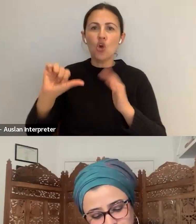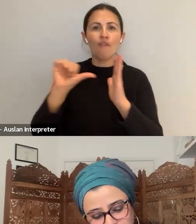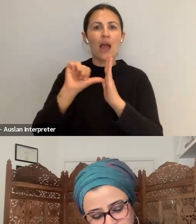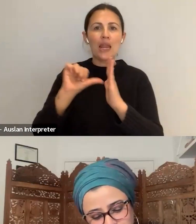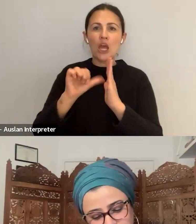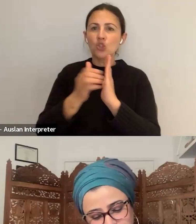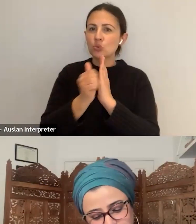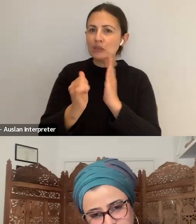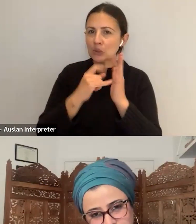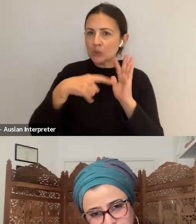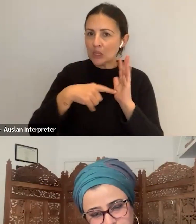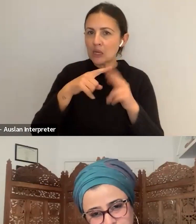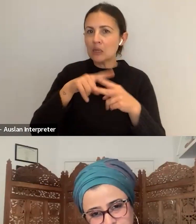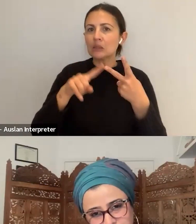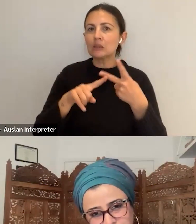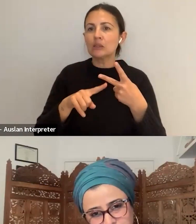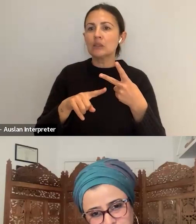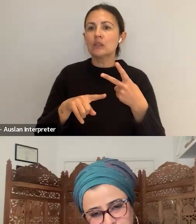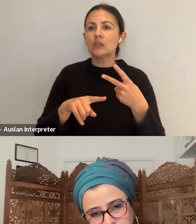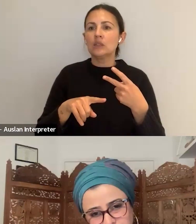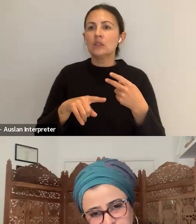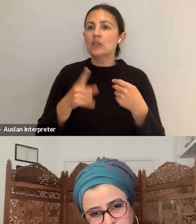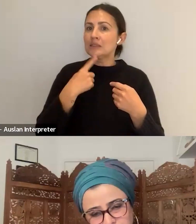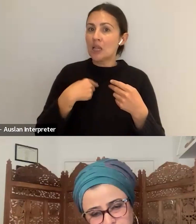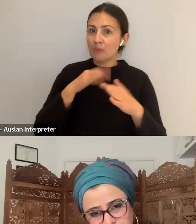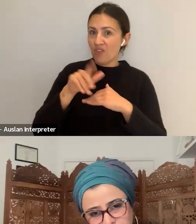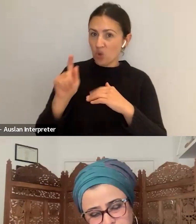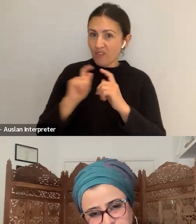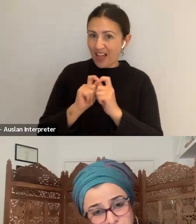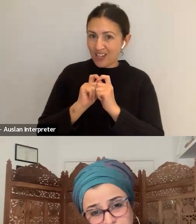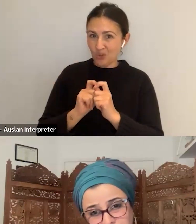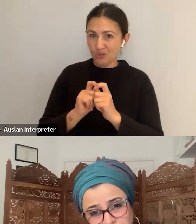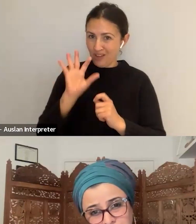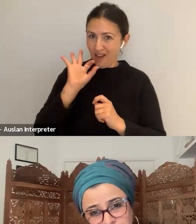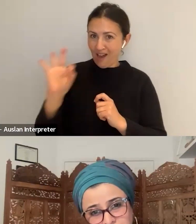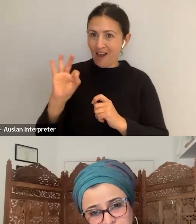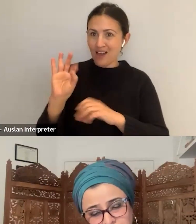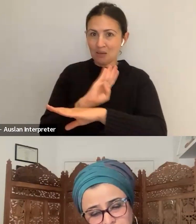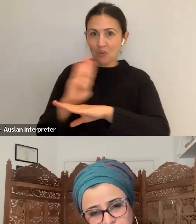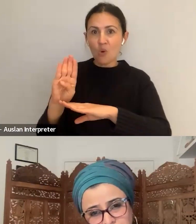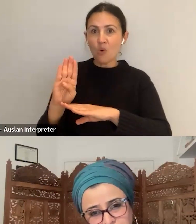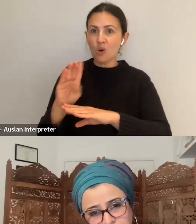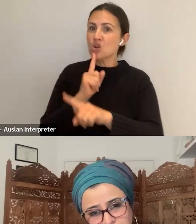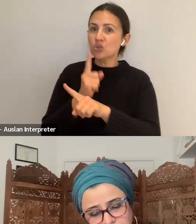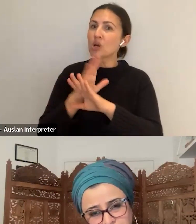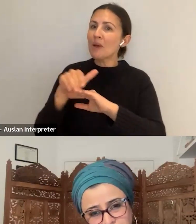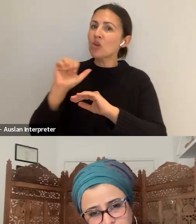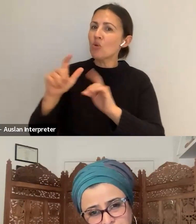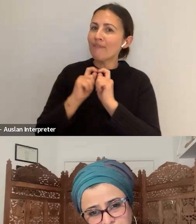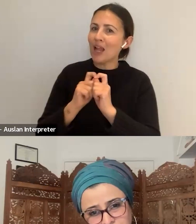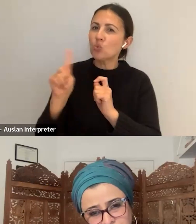sector? Also, what is your sensibility in regard to advocating for Aboriginal and Torres Strait Islander people and other